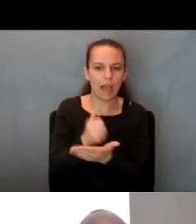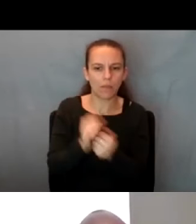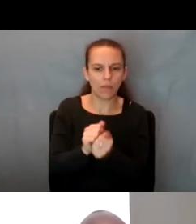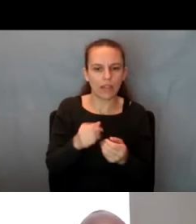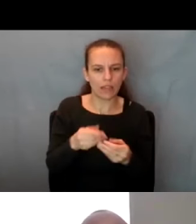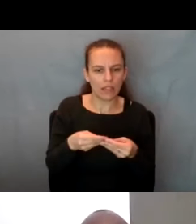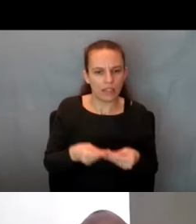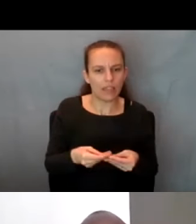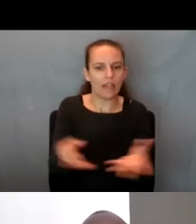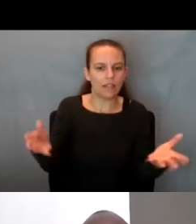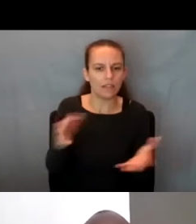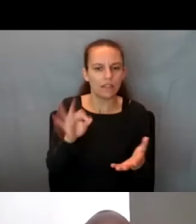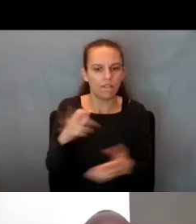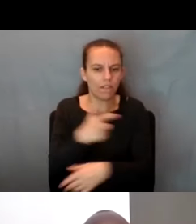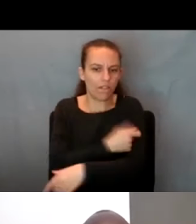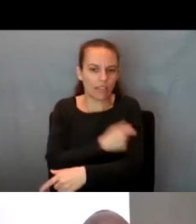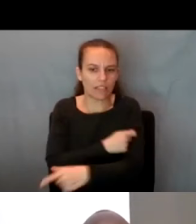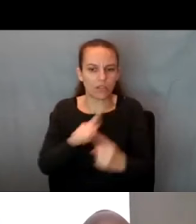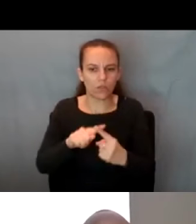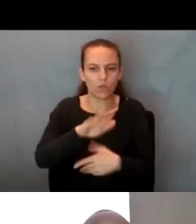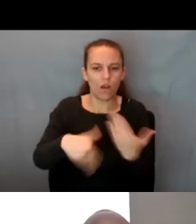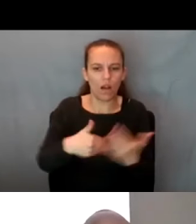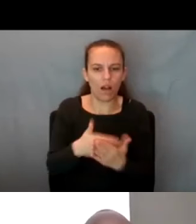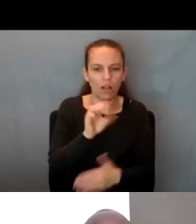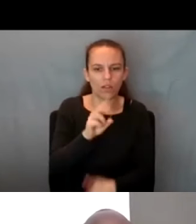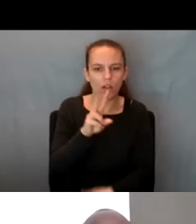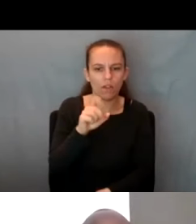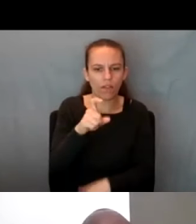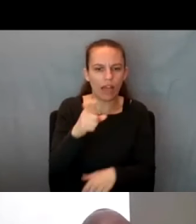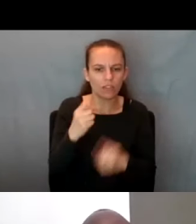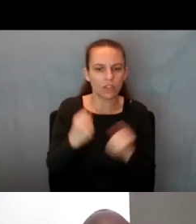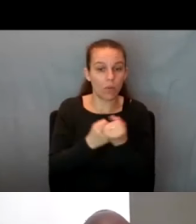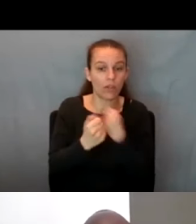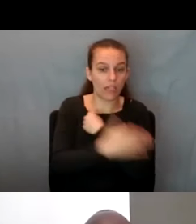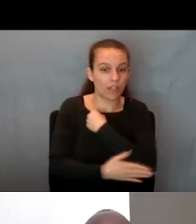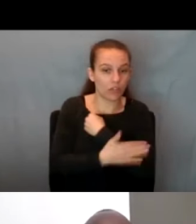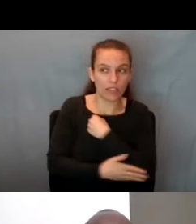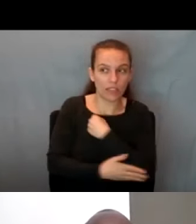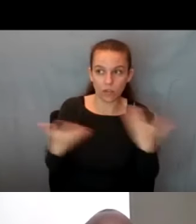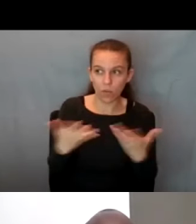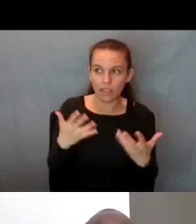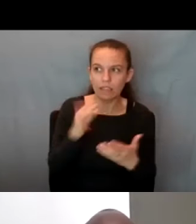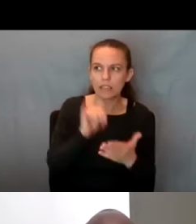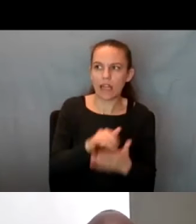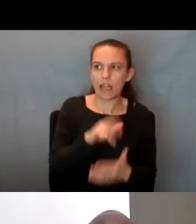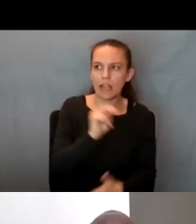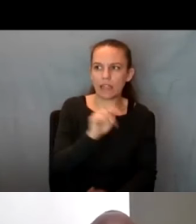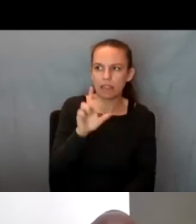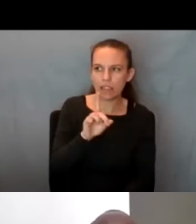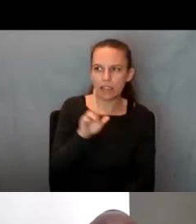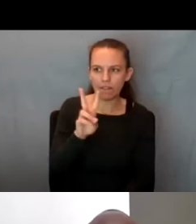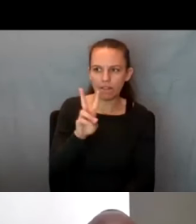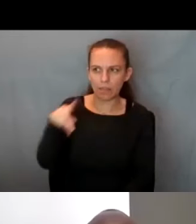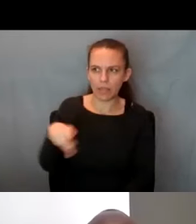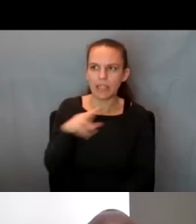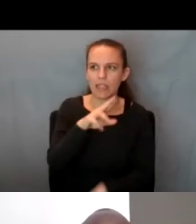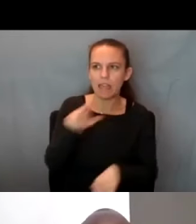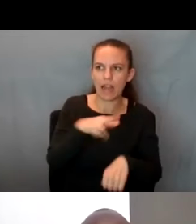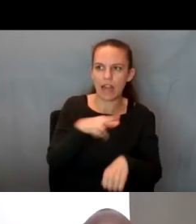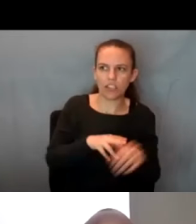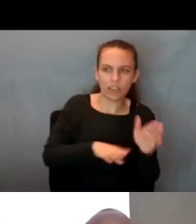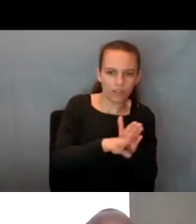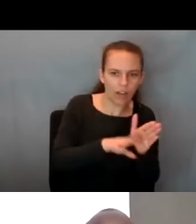vaccine to all COVAX supported countries is the National Deployment and Vaccination Plan. Most